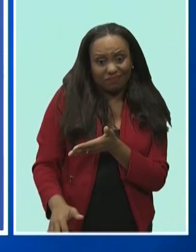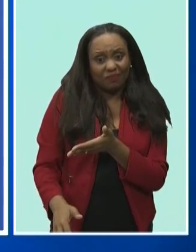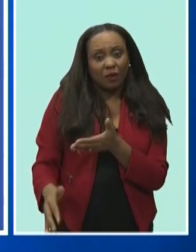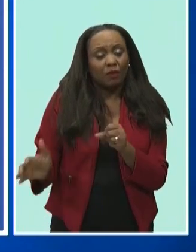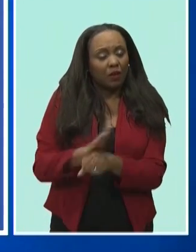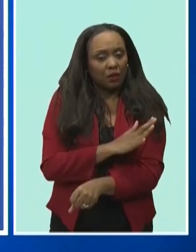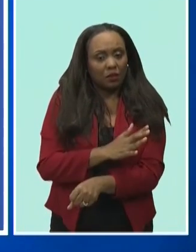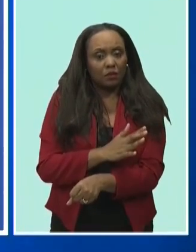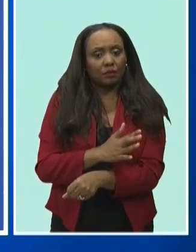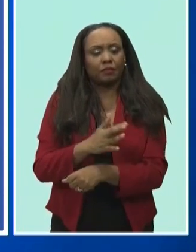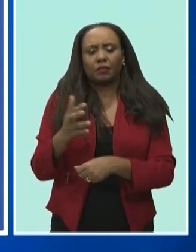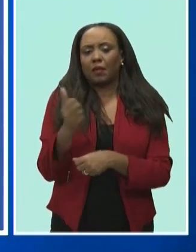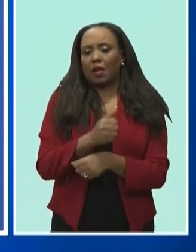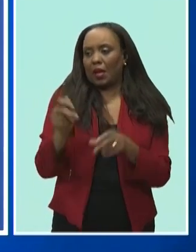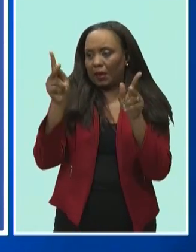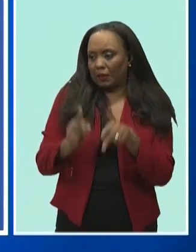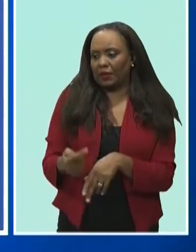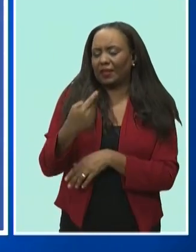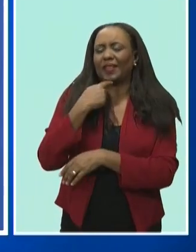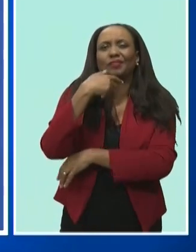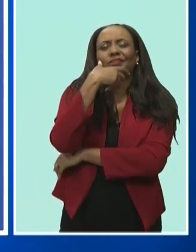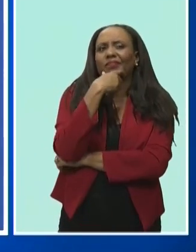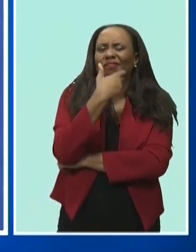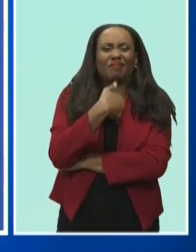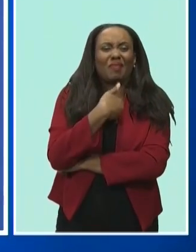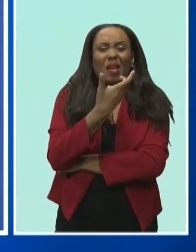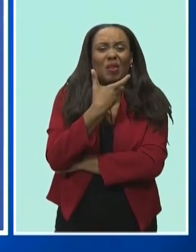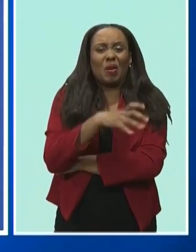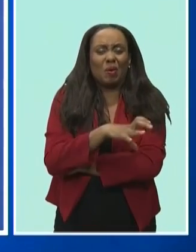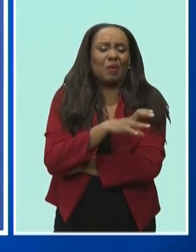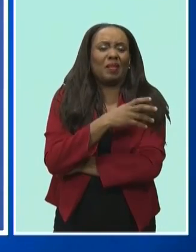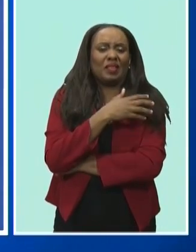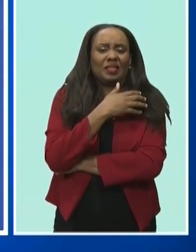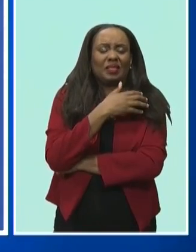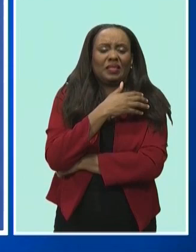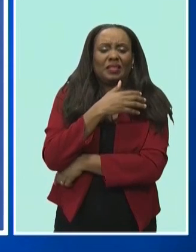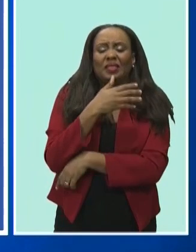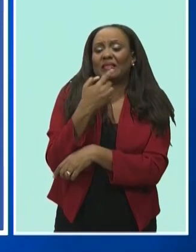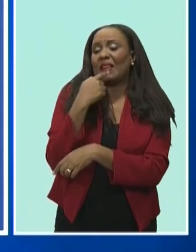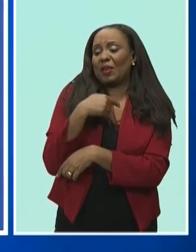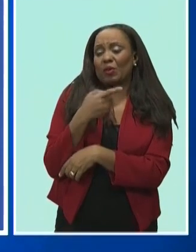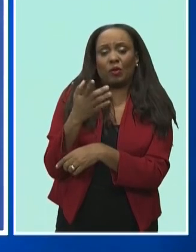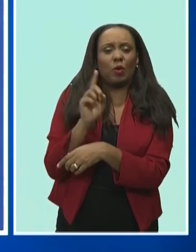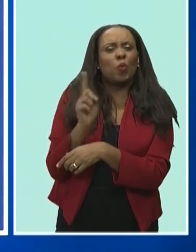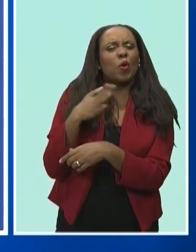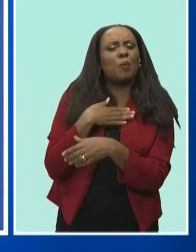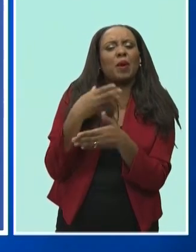So anyone who says that they don't want to have to explain where their wealth has come from,